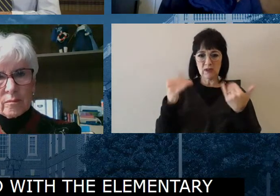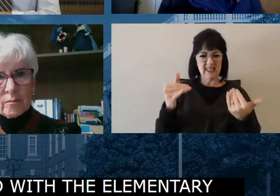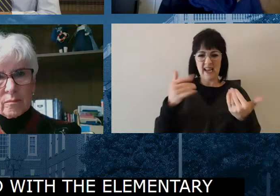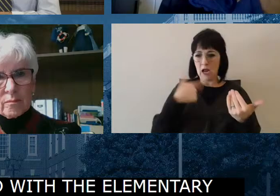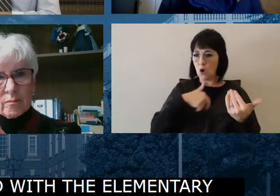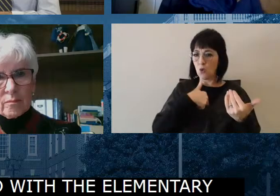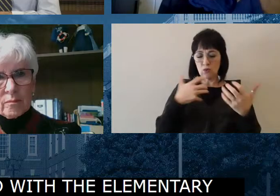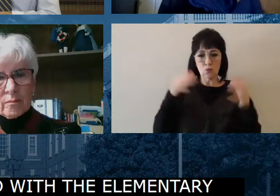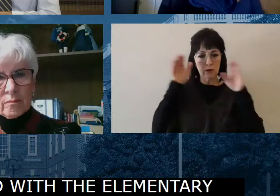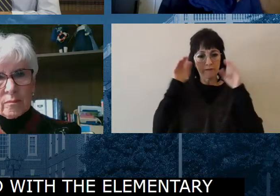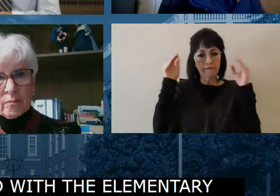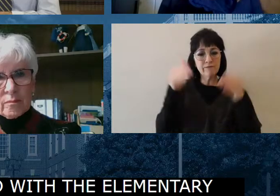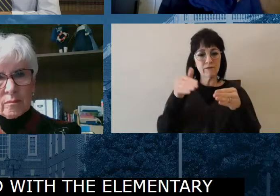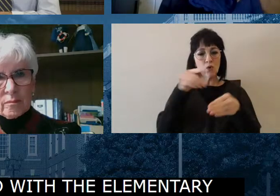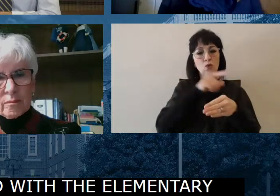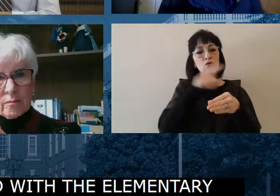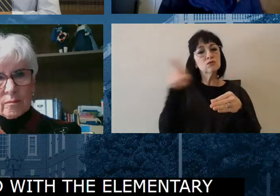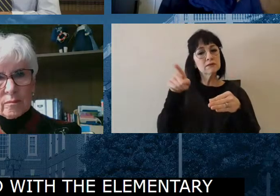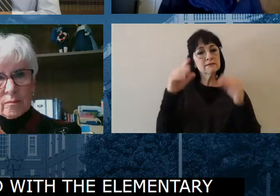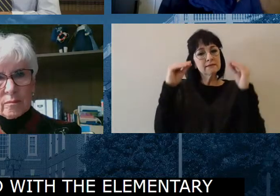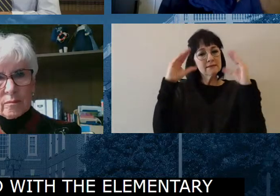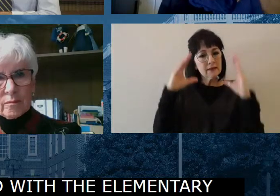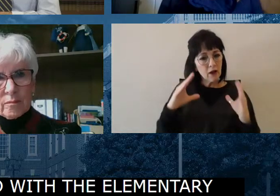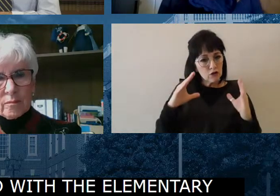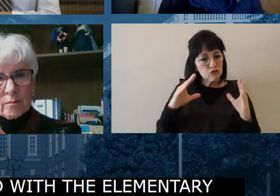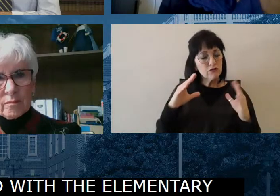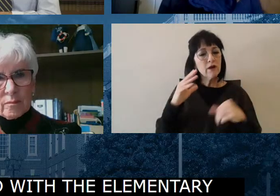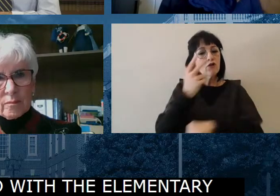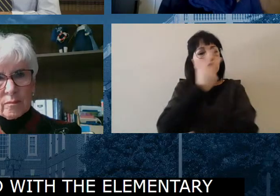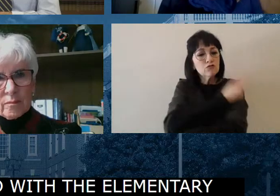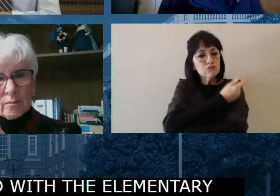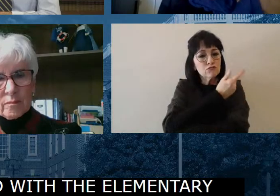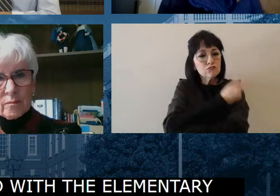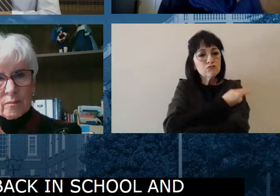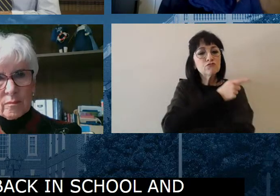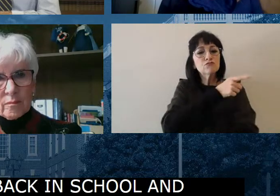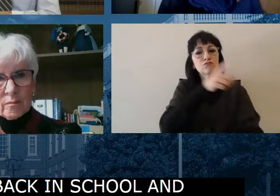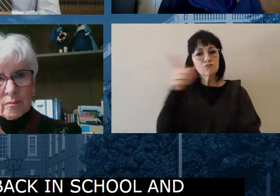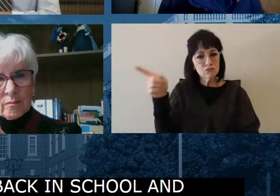vaccinated, very much helping our efforts to do that. And so Dr.